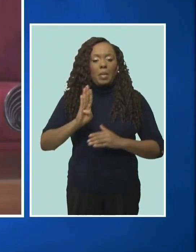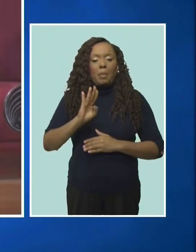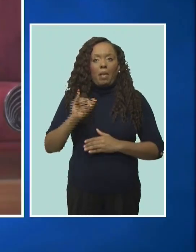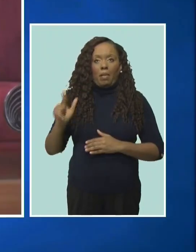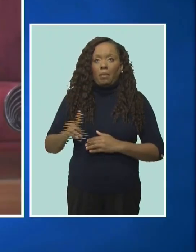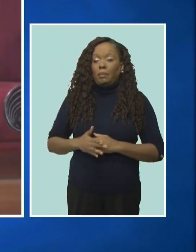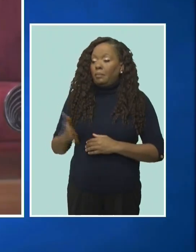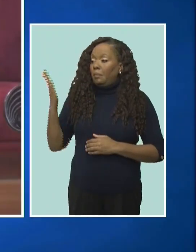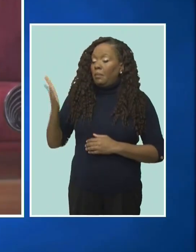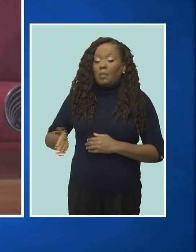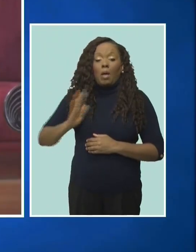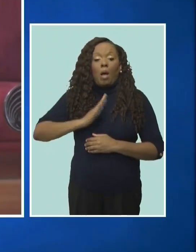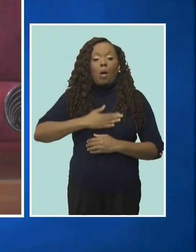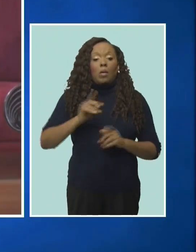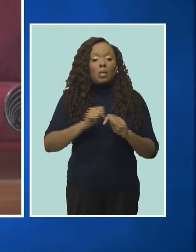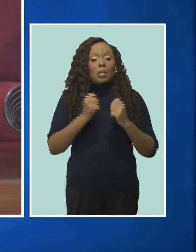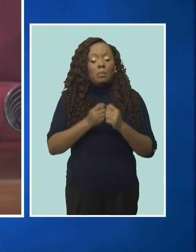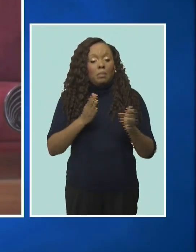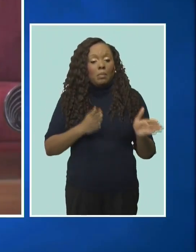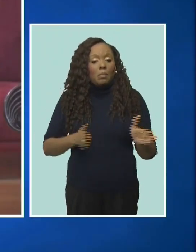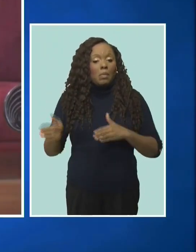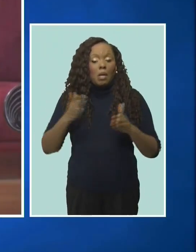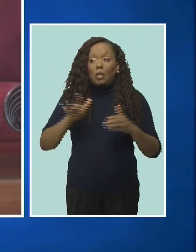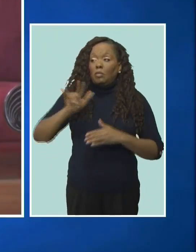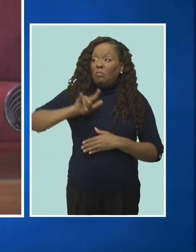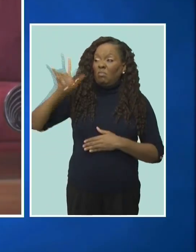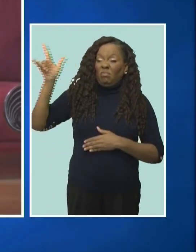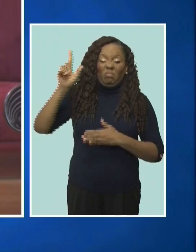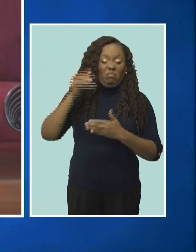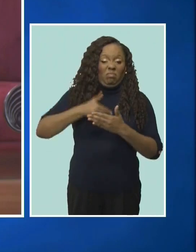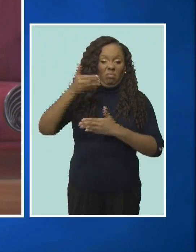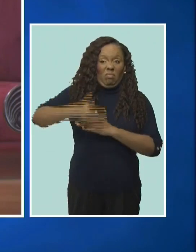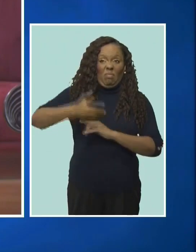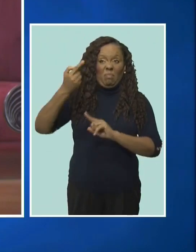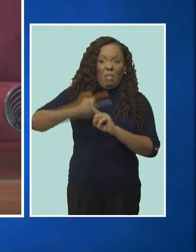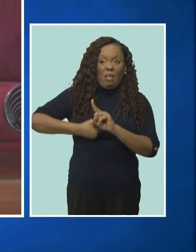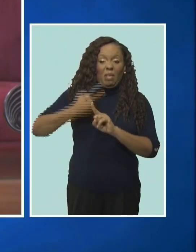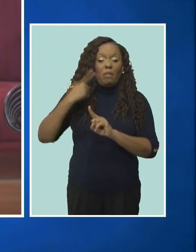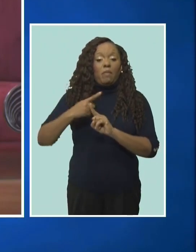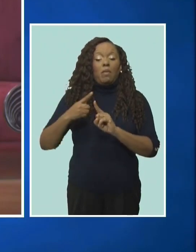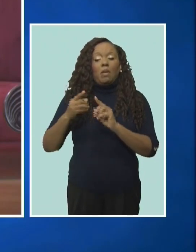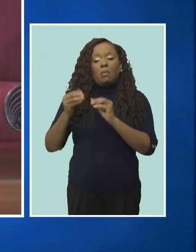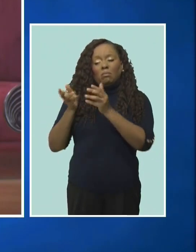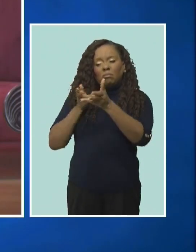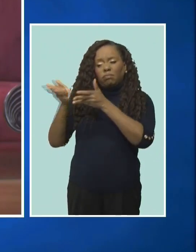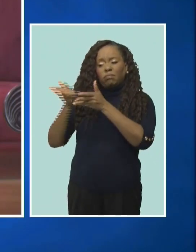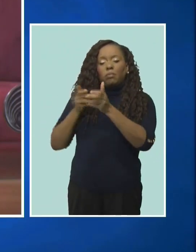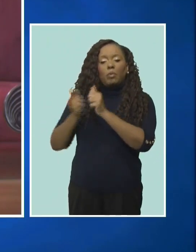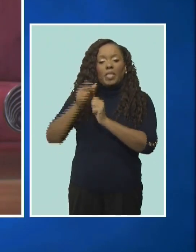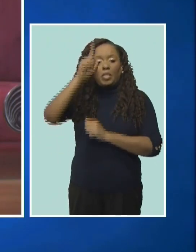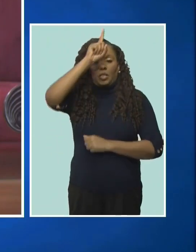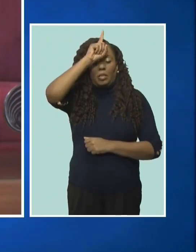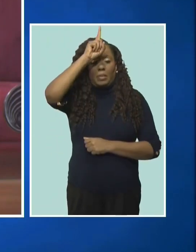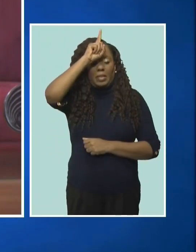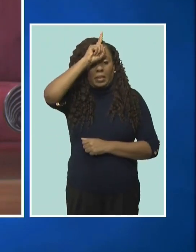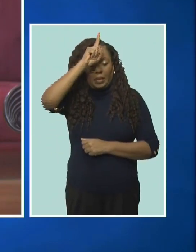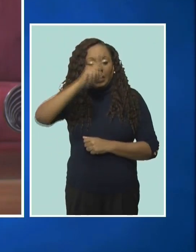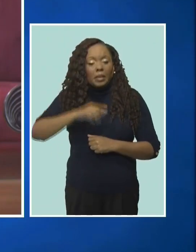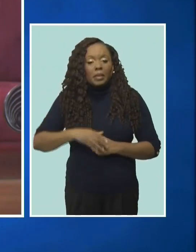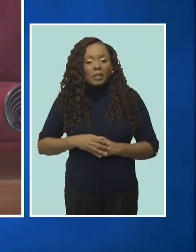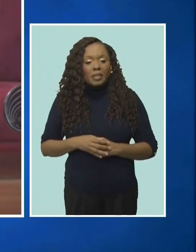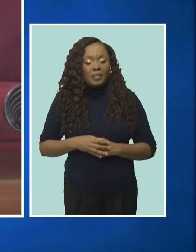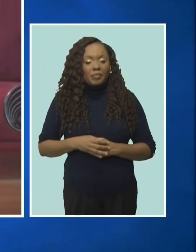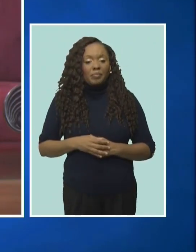is preparing to travel next month to open negotiations with Germany. They will